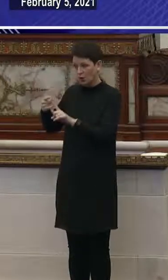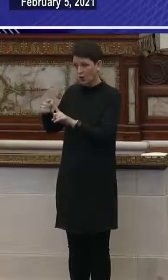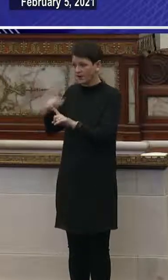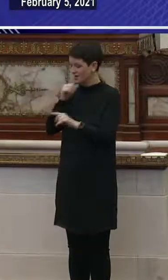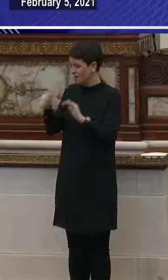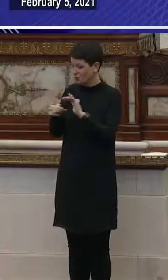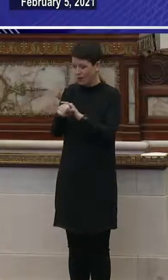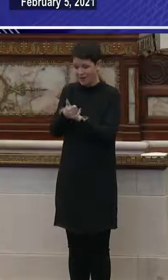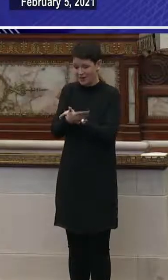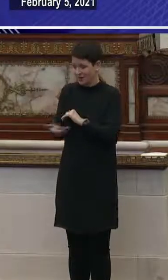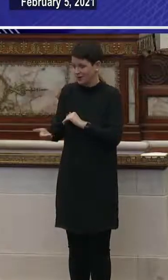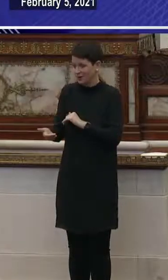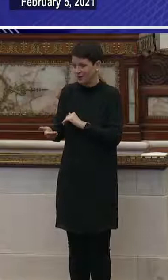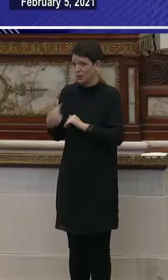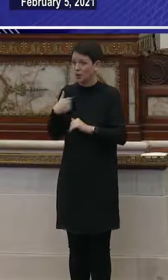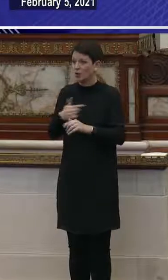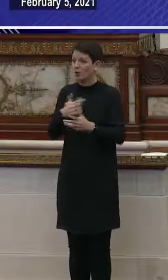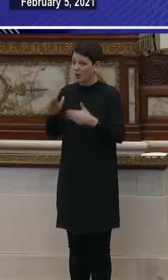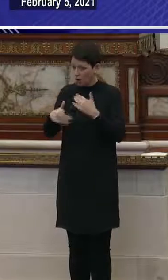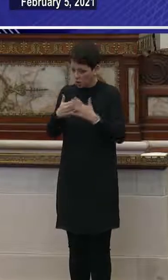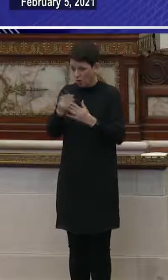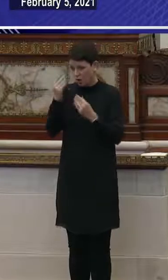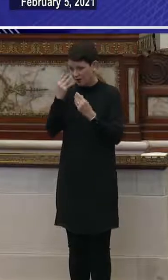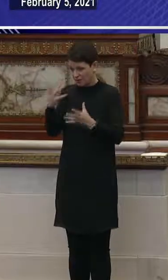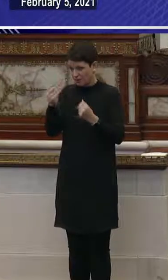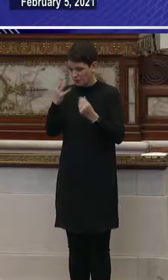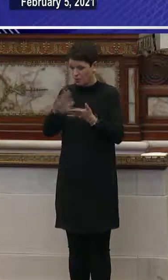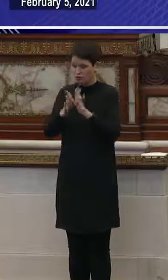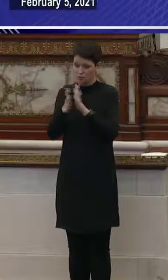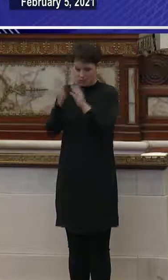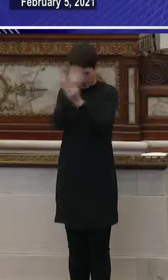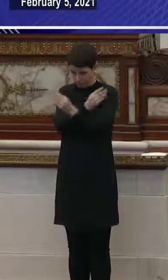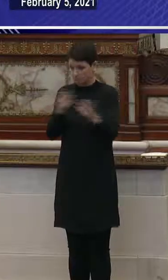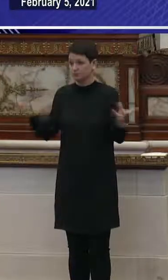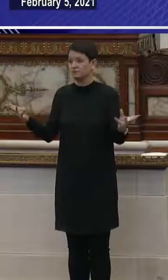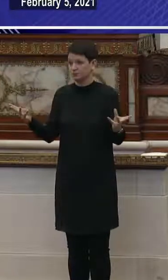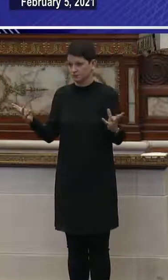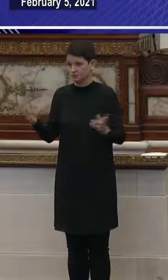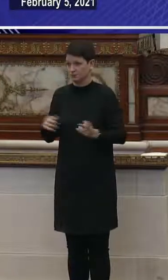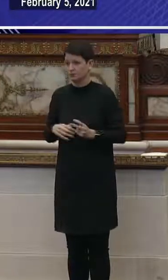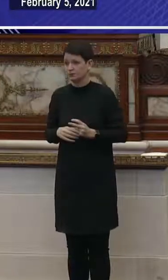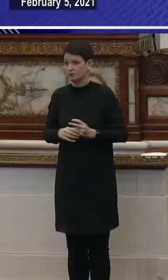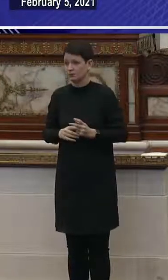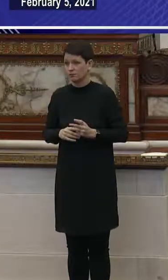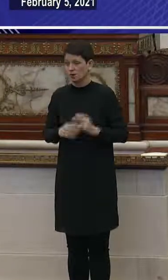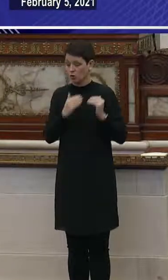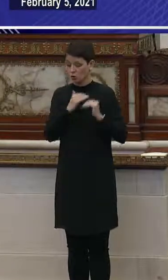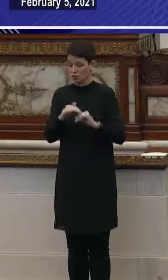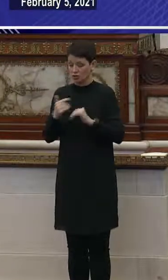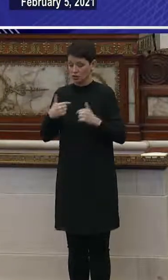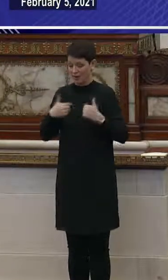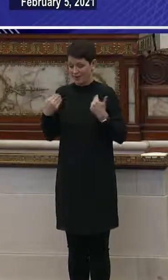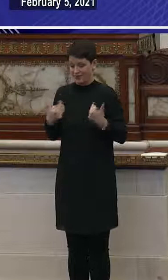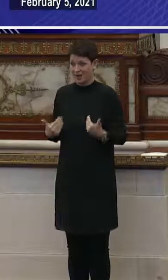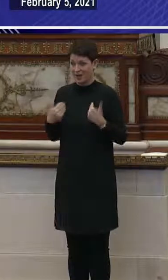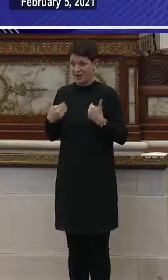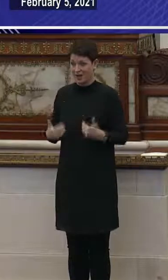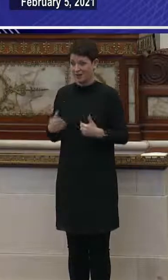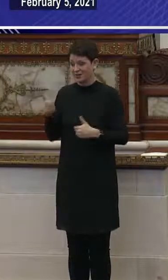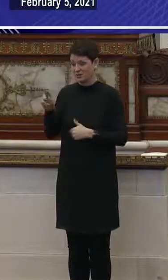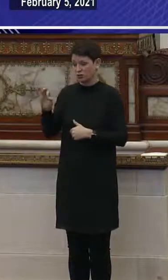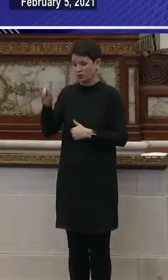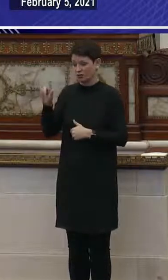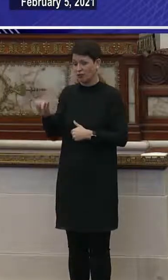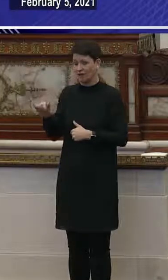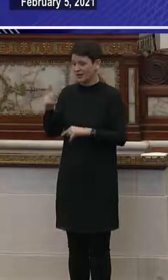is not to hide anything. In fact, we want all of that information to be made public. The The restriction that we have now, though, is that Dr.